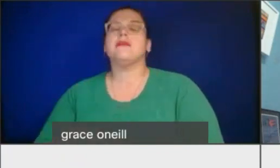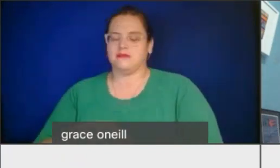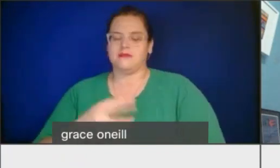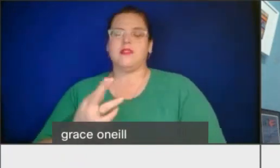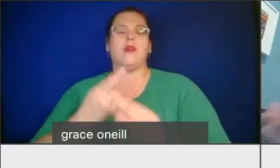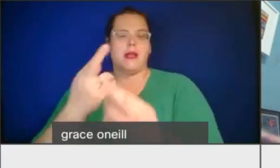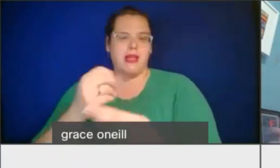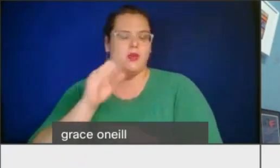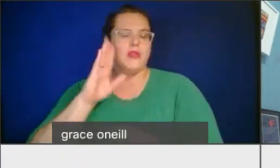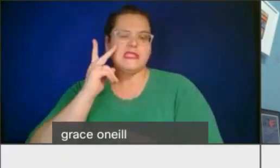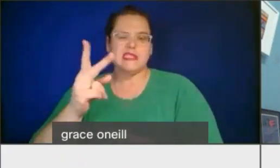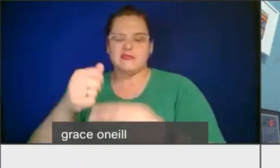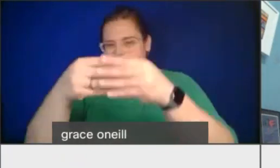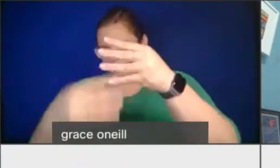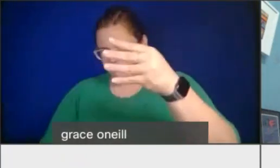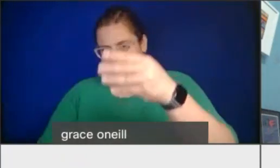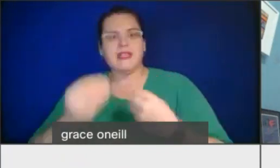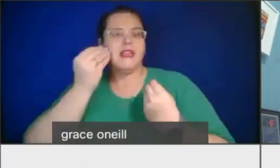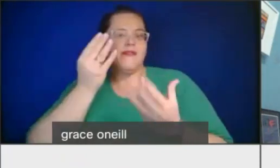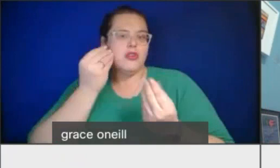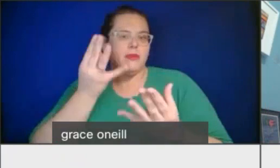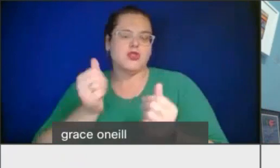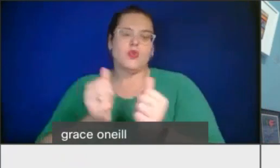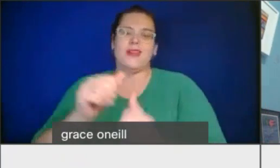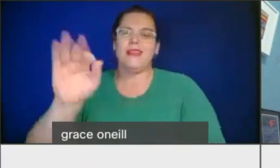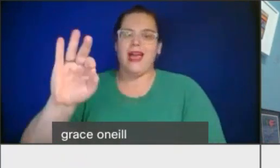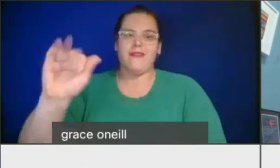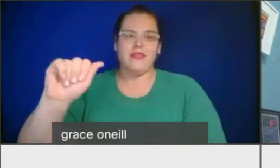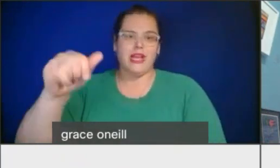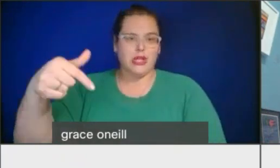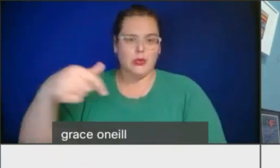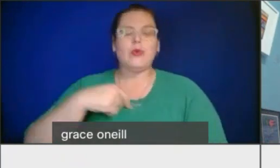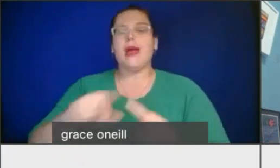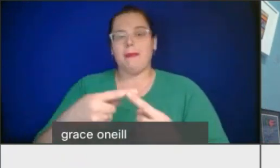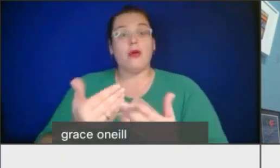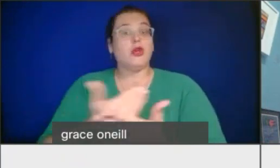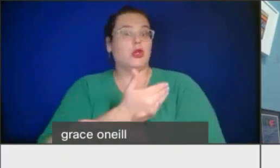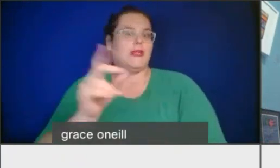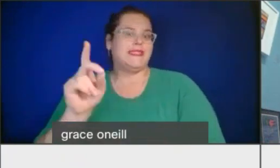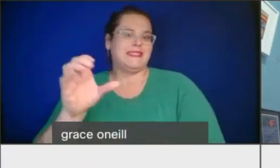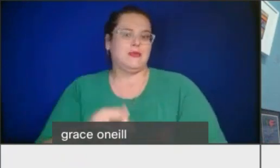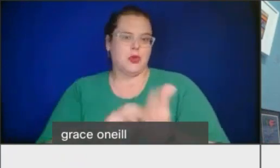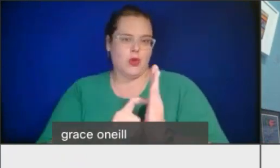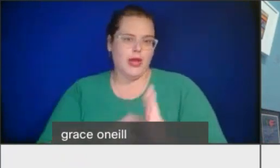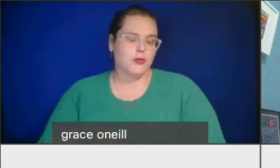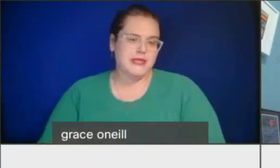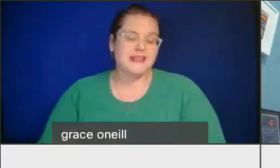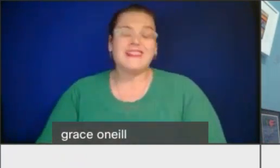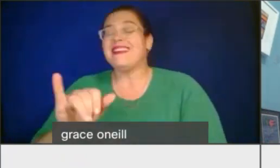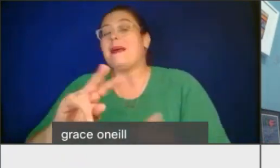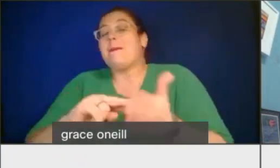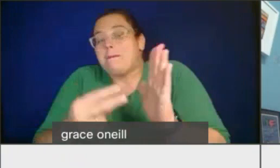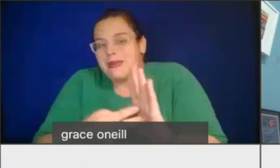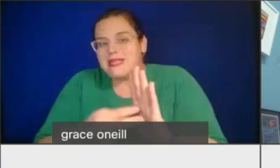the implementation of these new requirements in the district. But what it means is that you'll either you